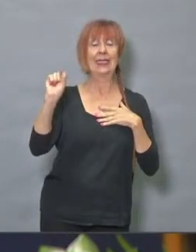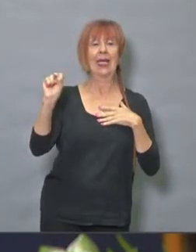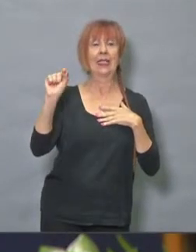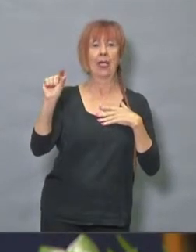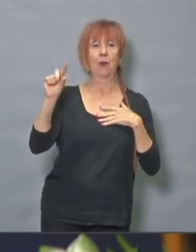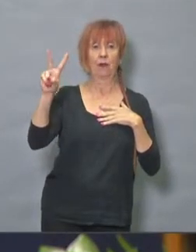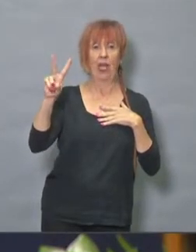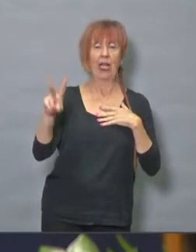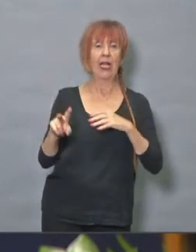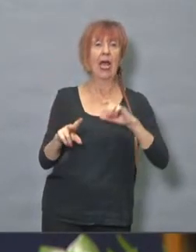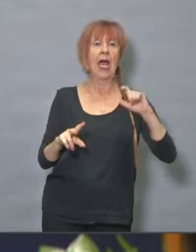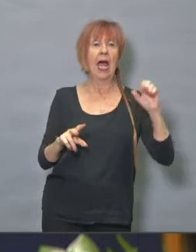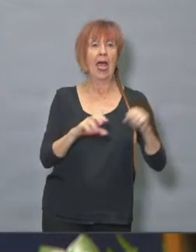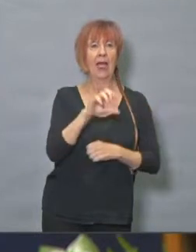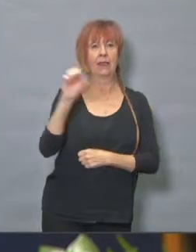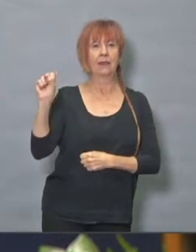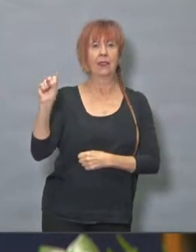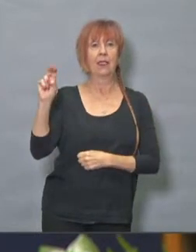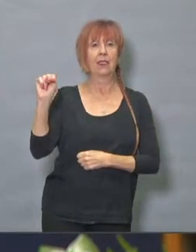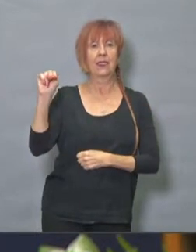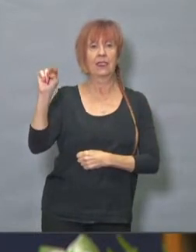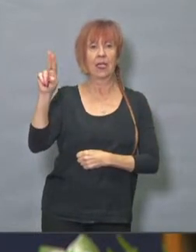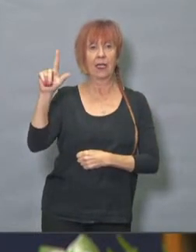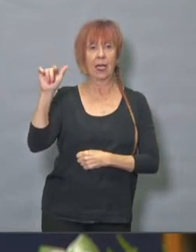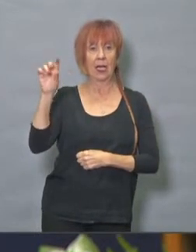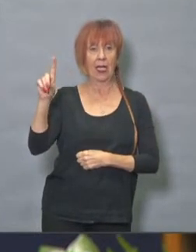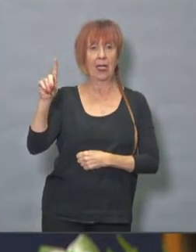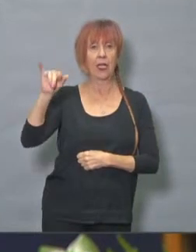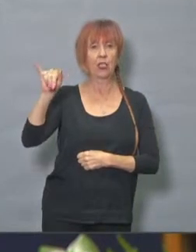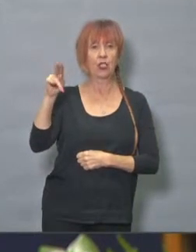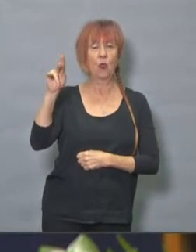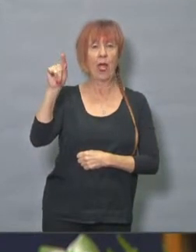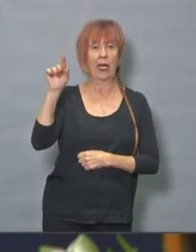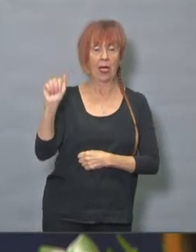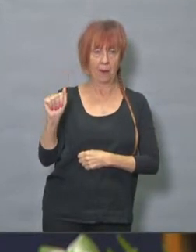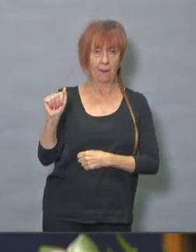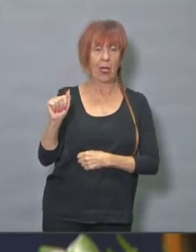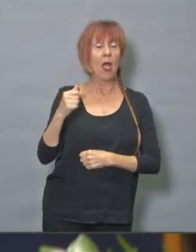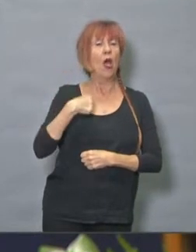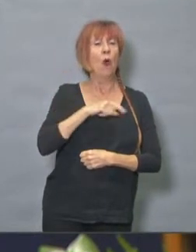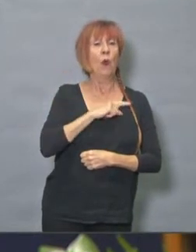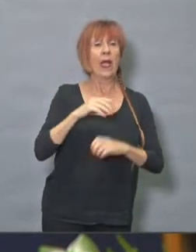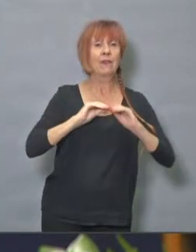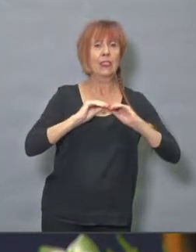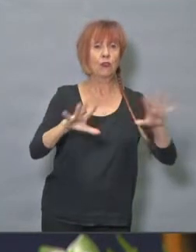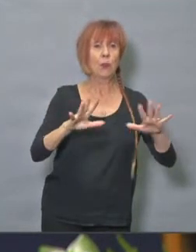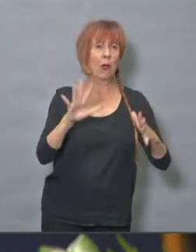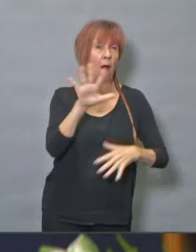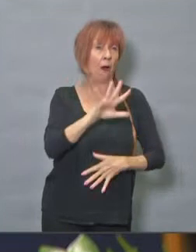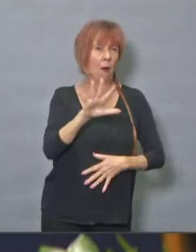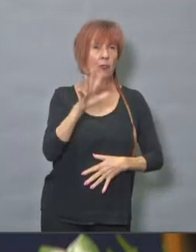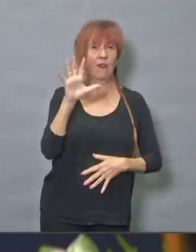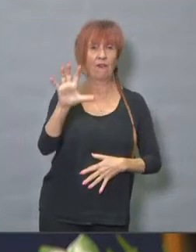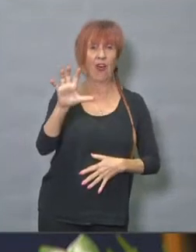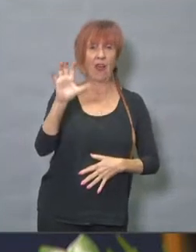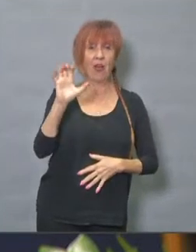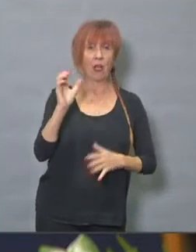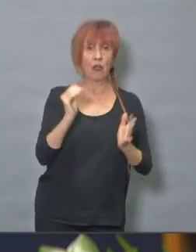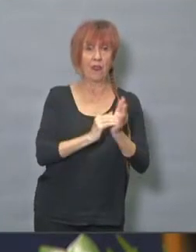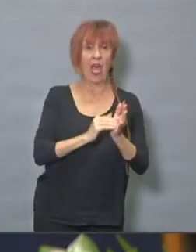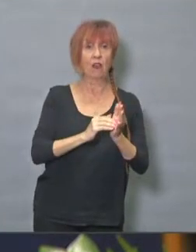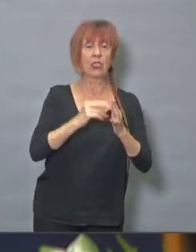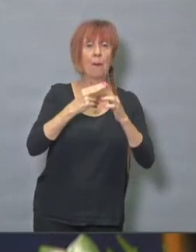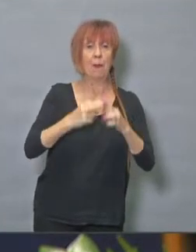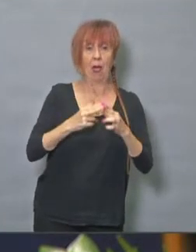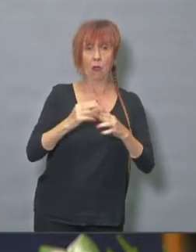Tujunga. The Department of Workforce Development, Aging and Community Services distributed nearly 500,000 pounds